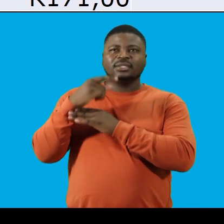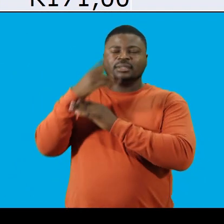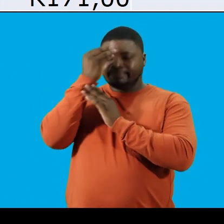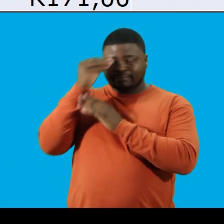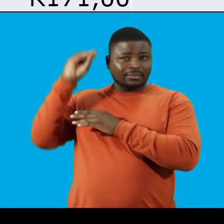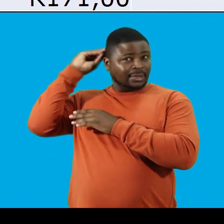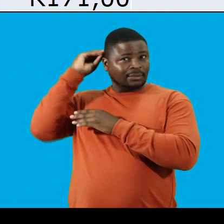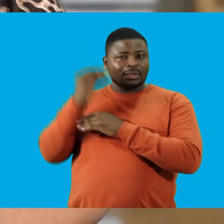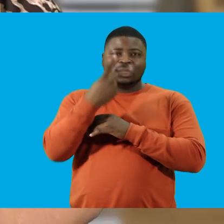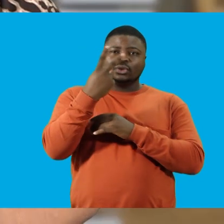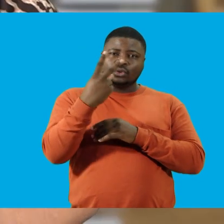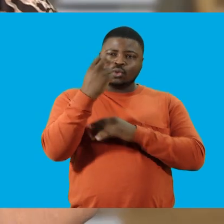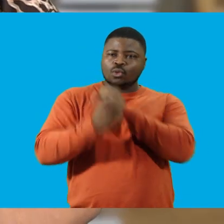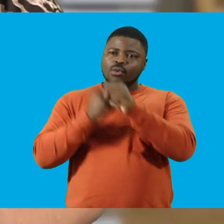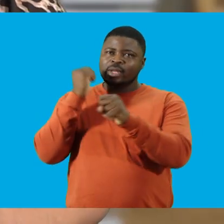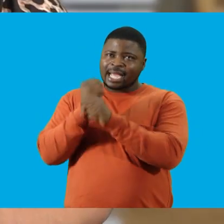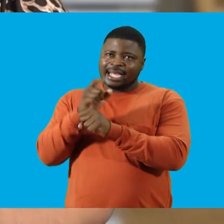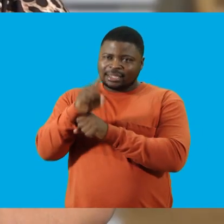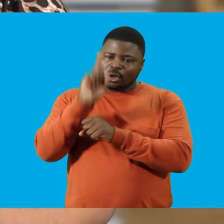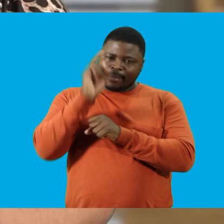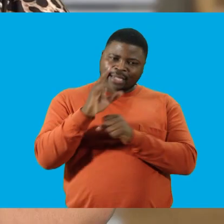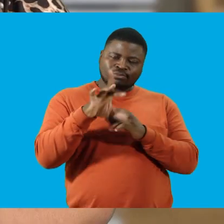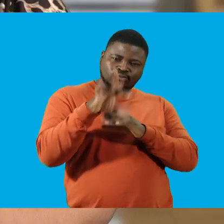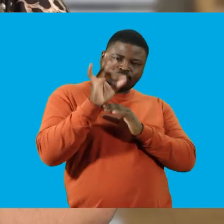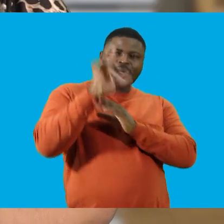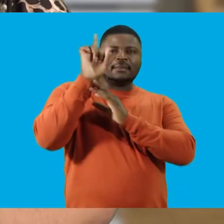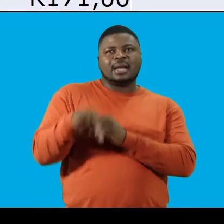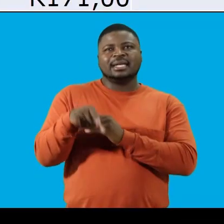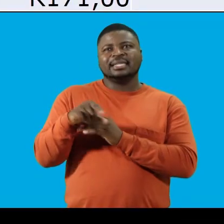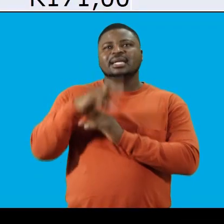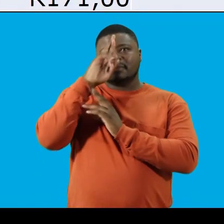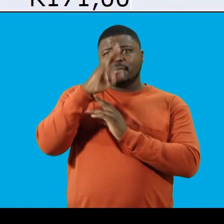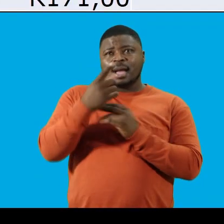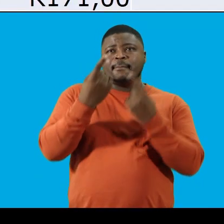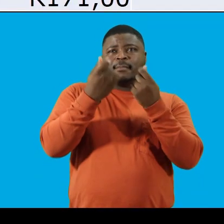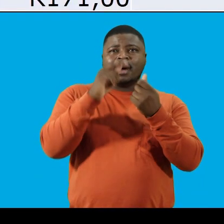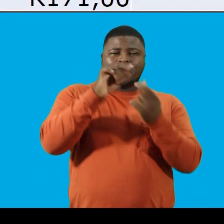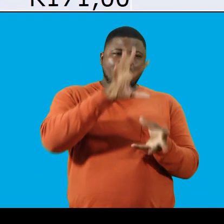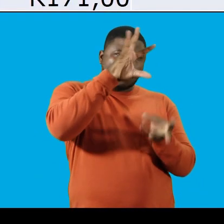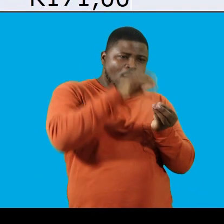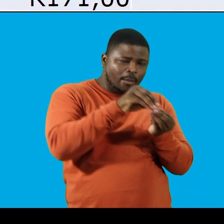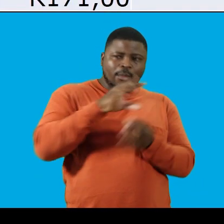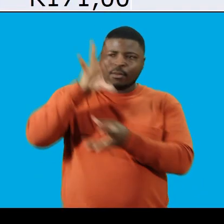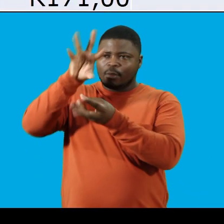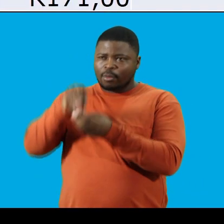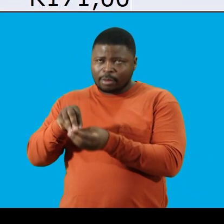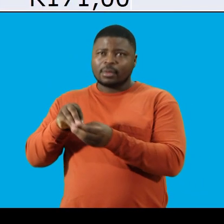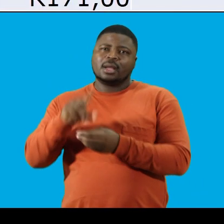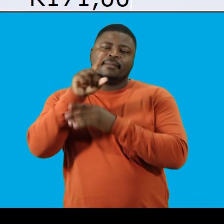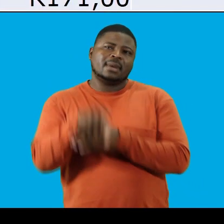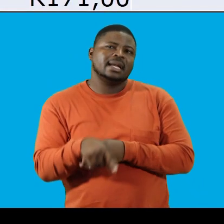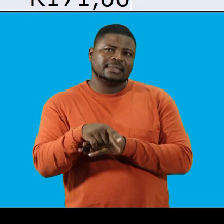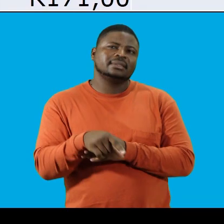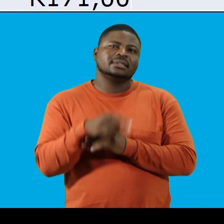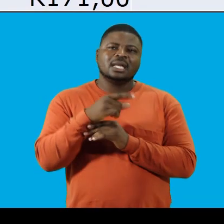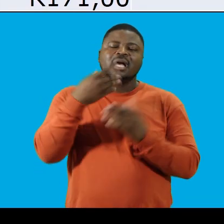You must choose the correct year. And then the total cost means that you add all of those up and